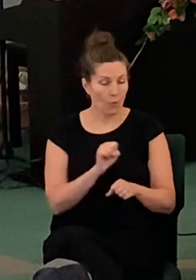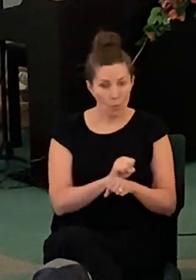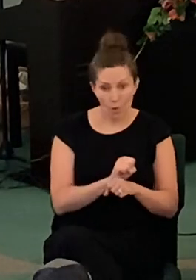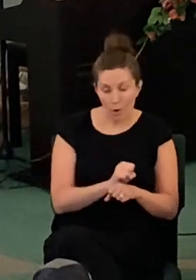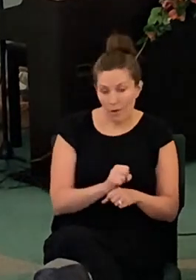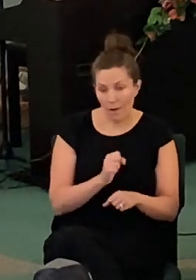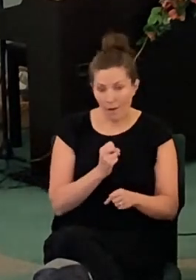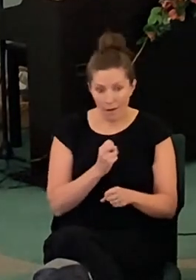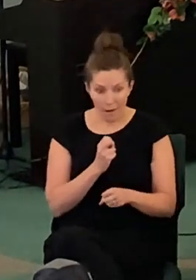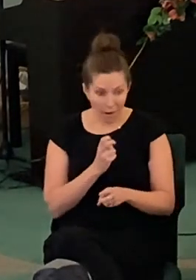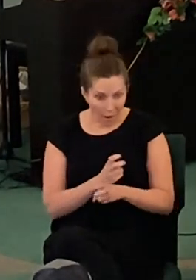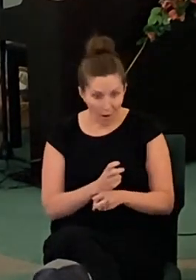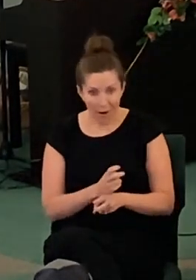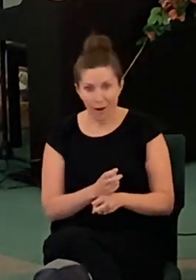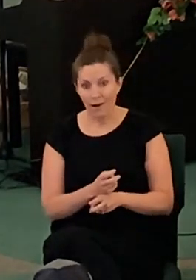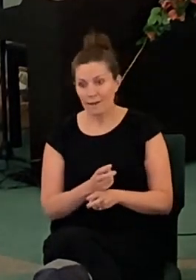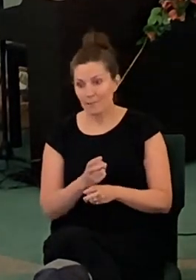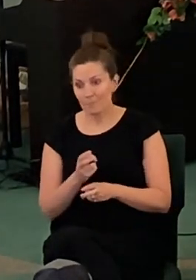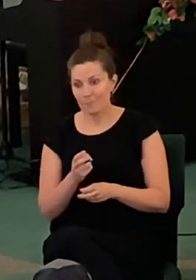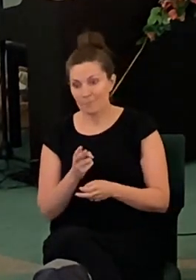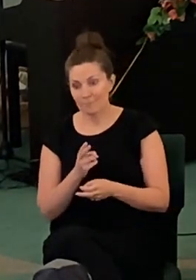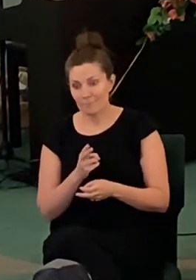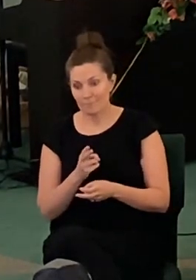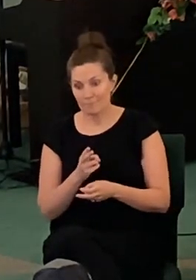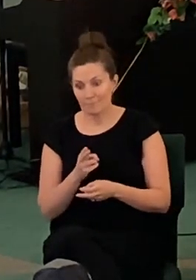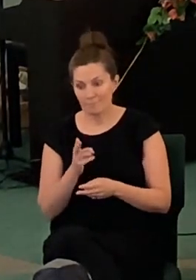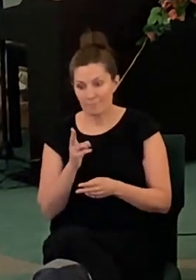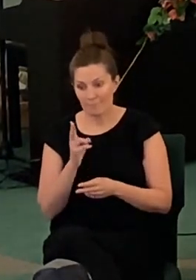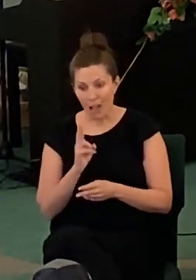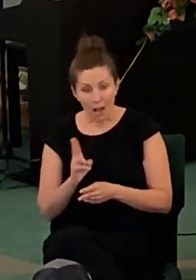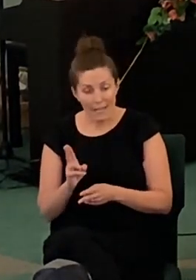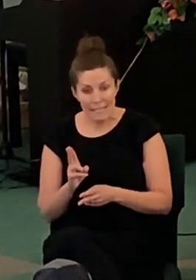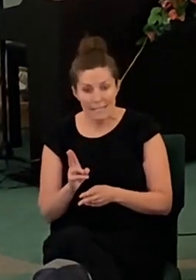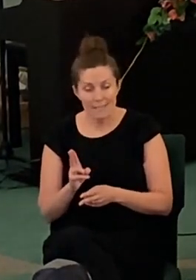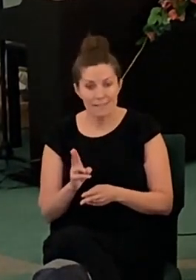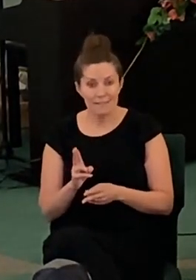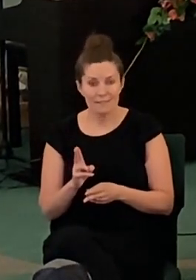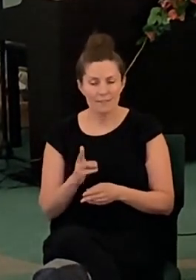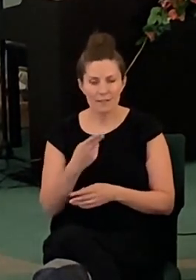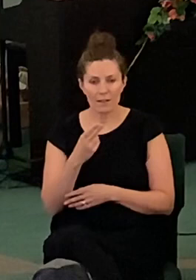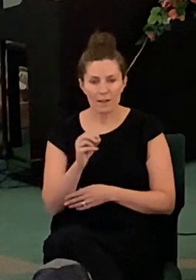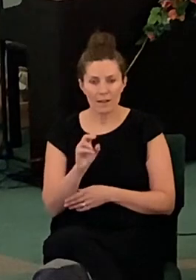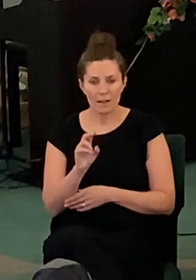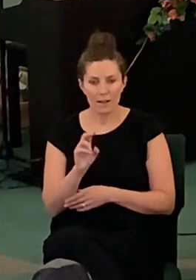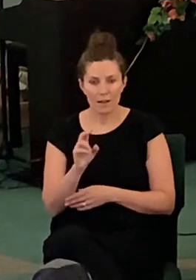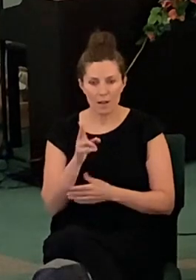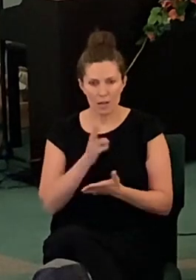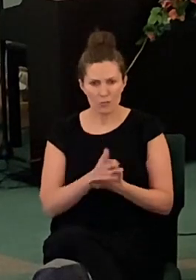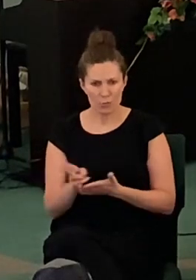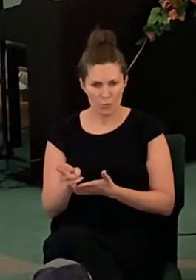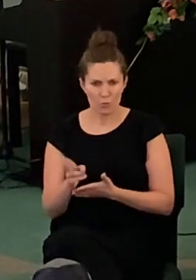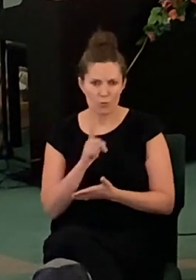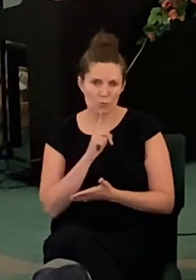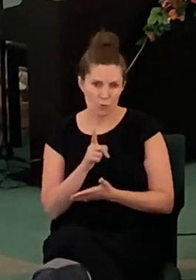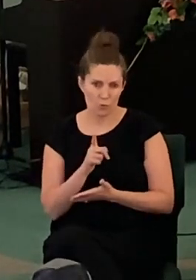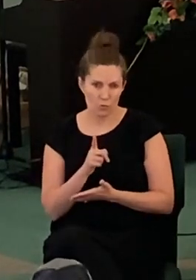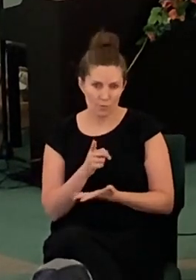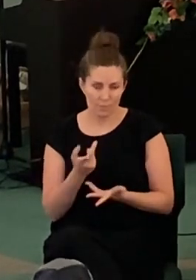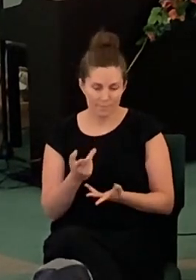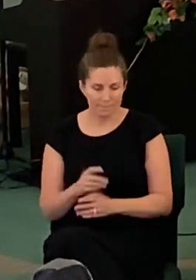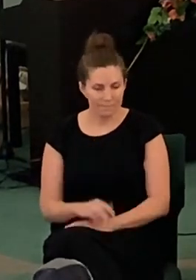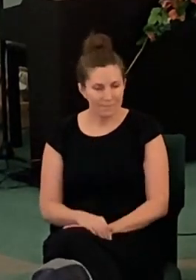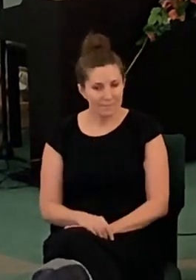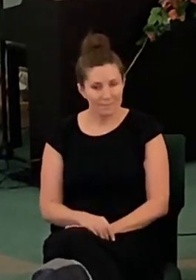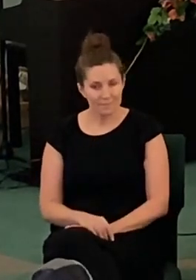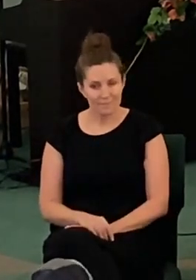in how we address things. It means we save certain things for marriage and we maintain good boundaries with our